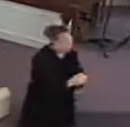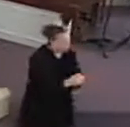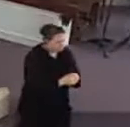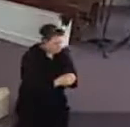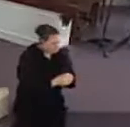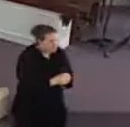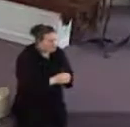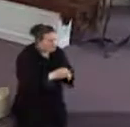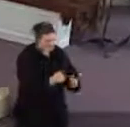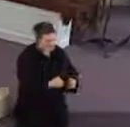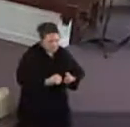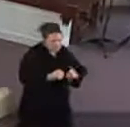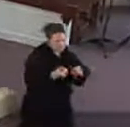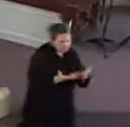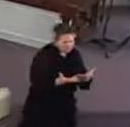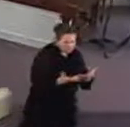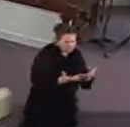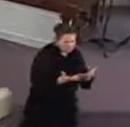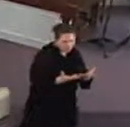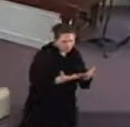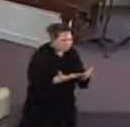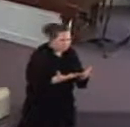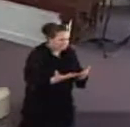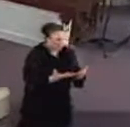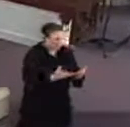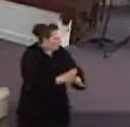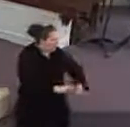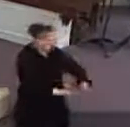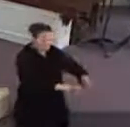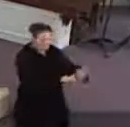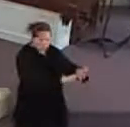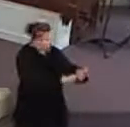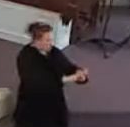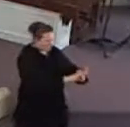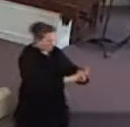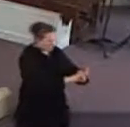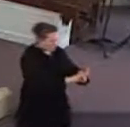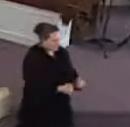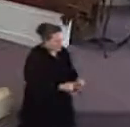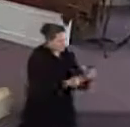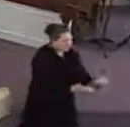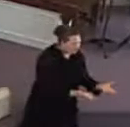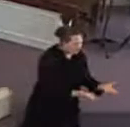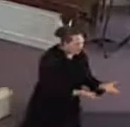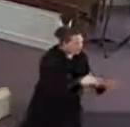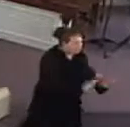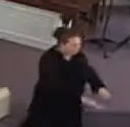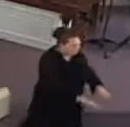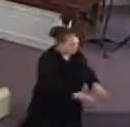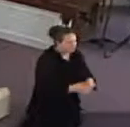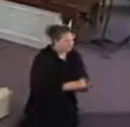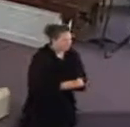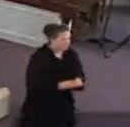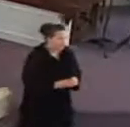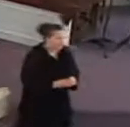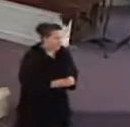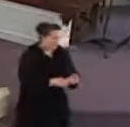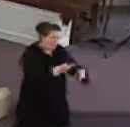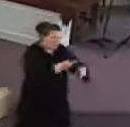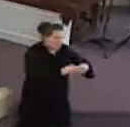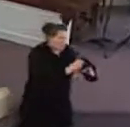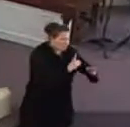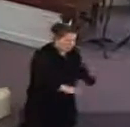If they offered imperfect sacrifice, worship that is sloppy, they should die. If they took the name of the